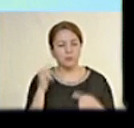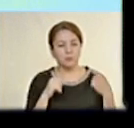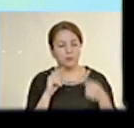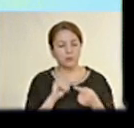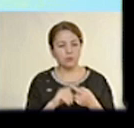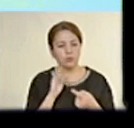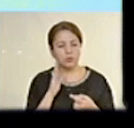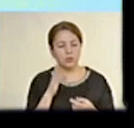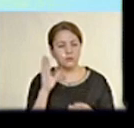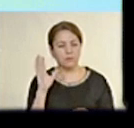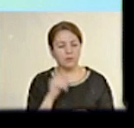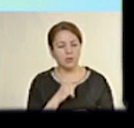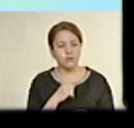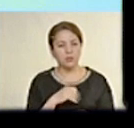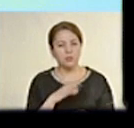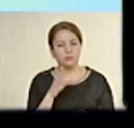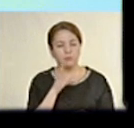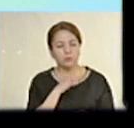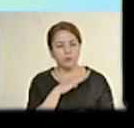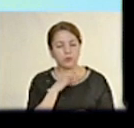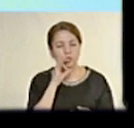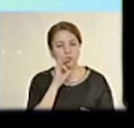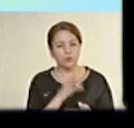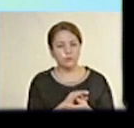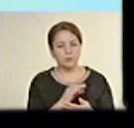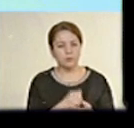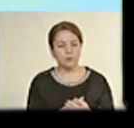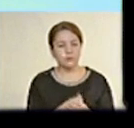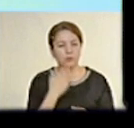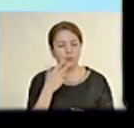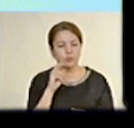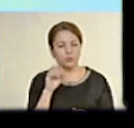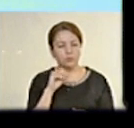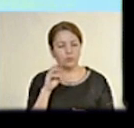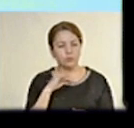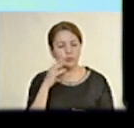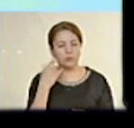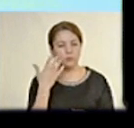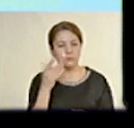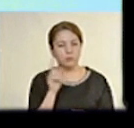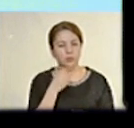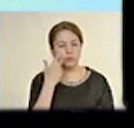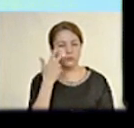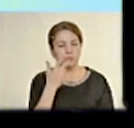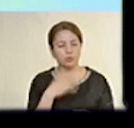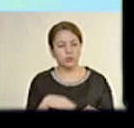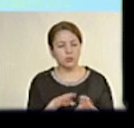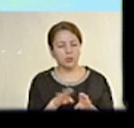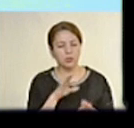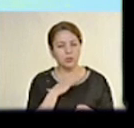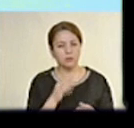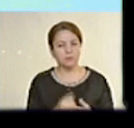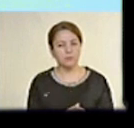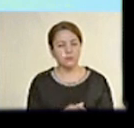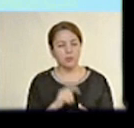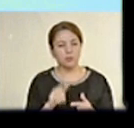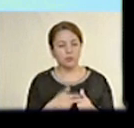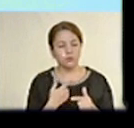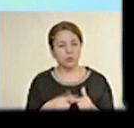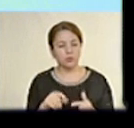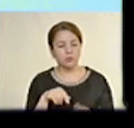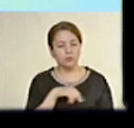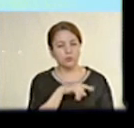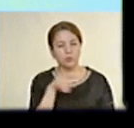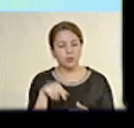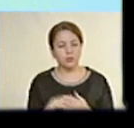edik. Va hosil bo'lgan natijamiz 3 butun 5 dan 3 ga teng edi. Yoki bo'lmasa